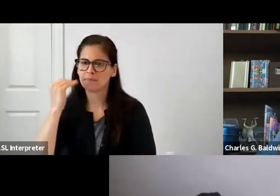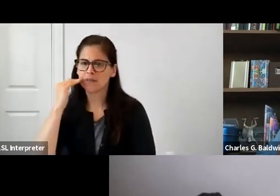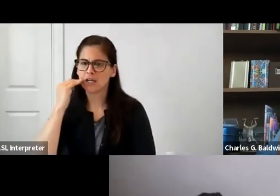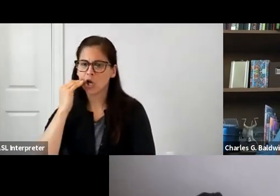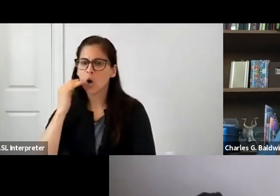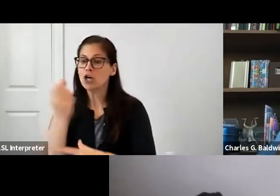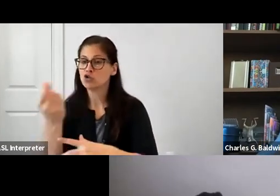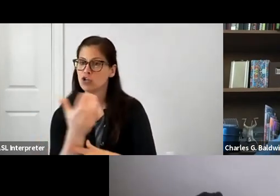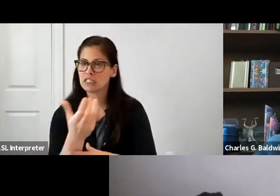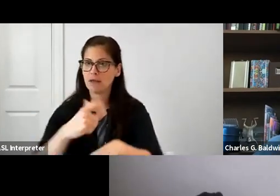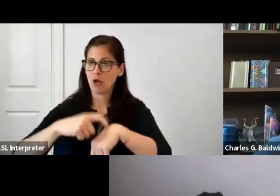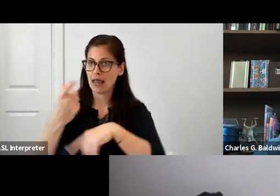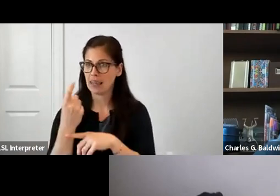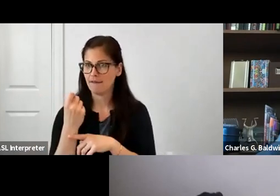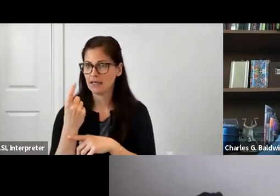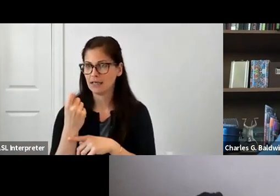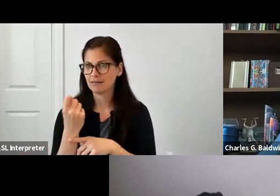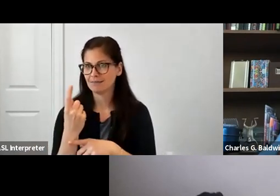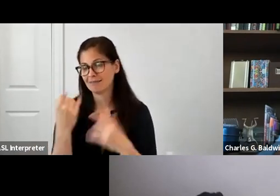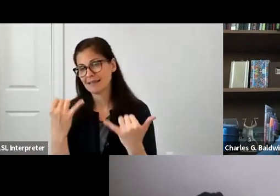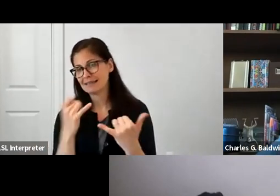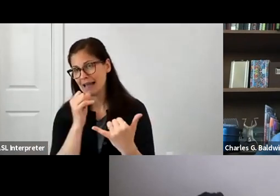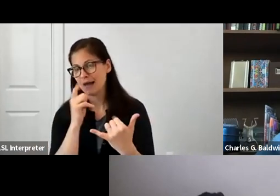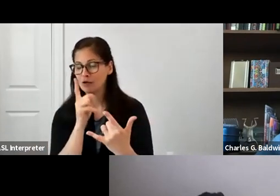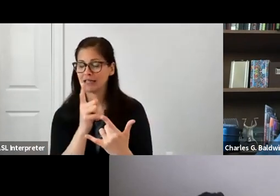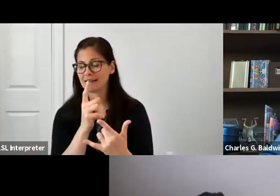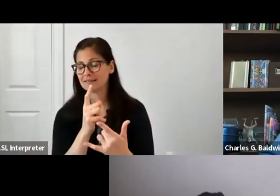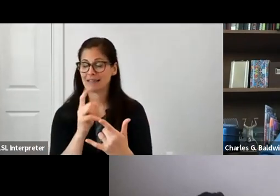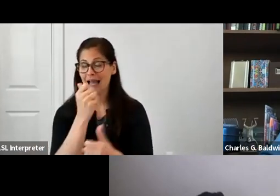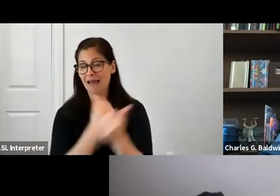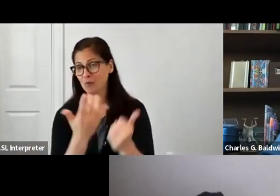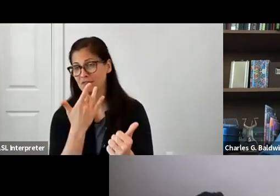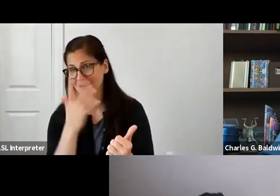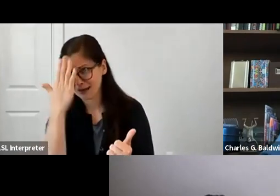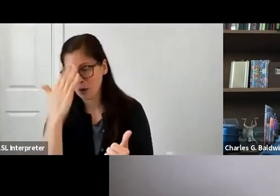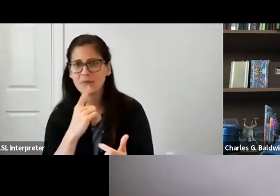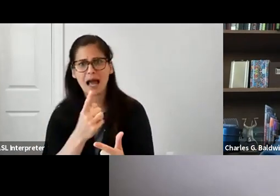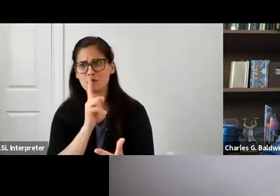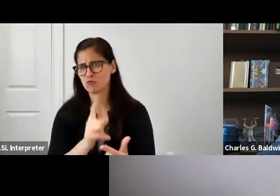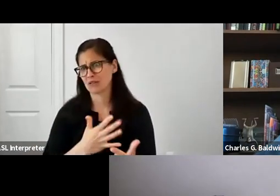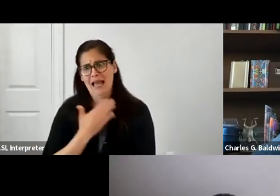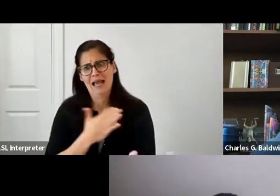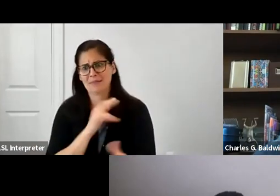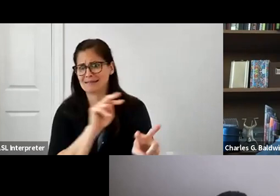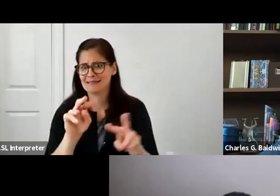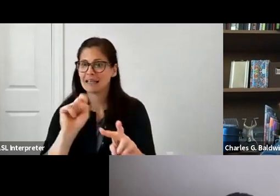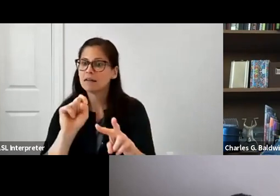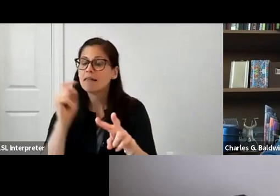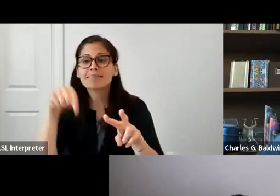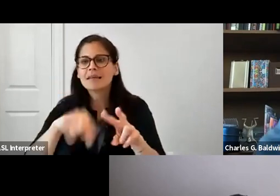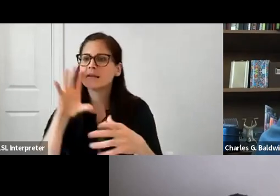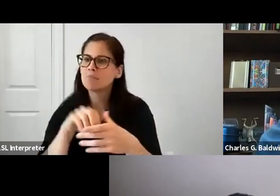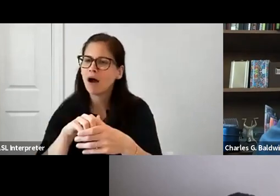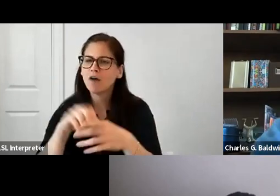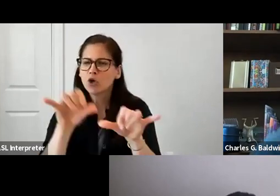at 11 a.m. isn't necessarily for everybody. I was delighted to get a part of it. And this is all part of the